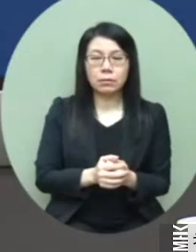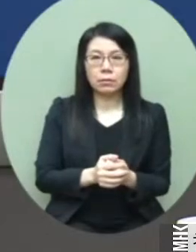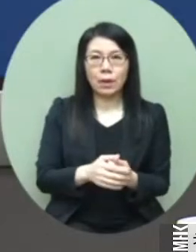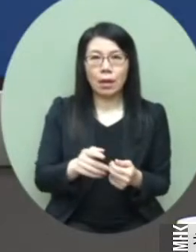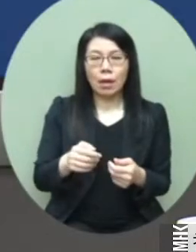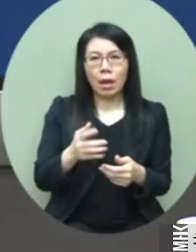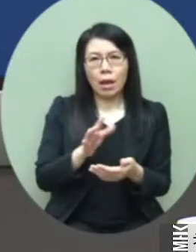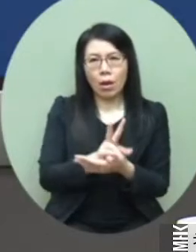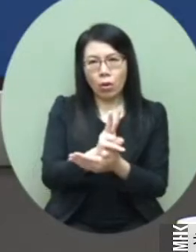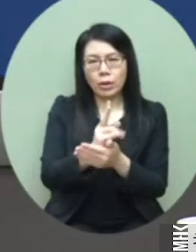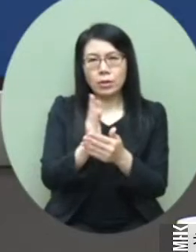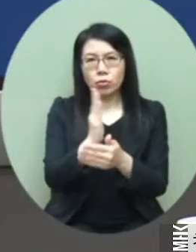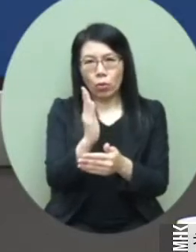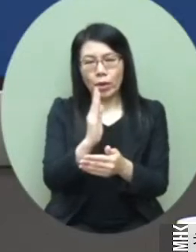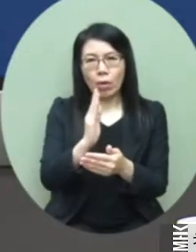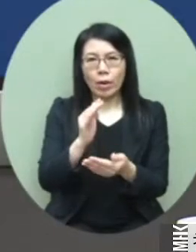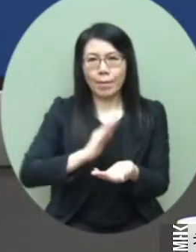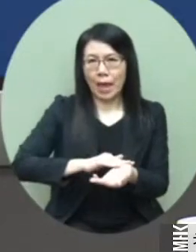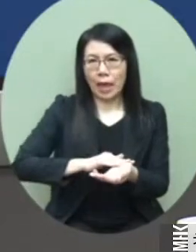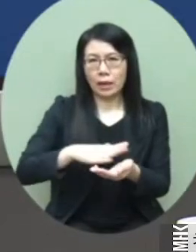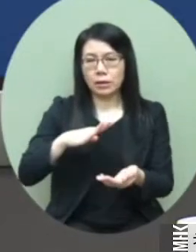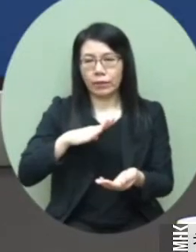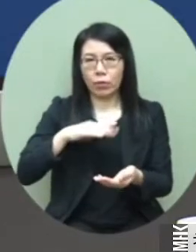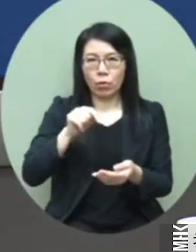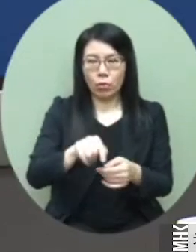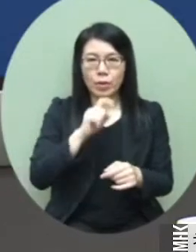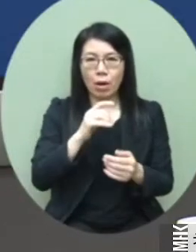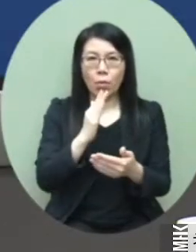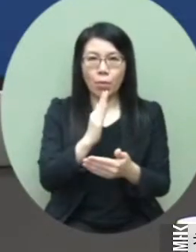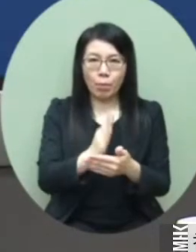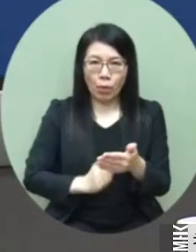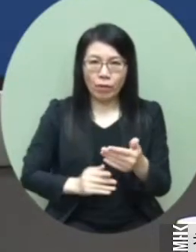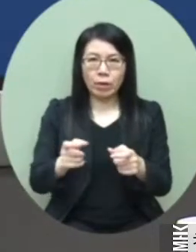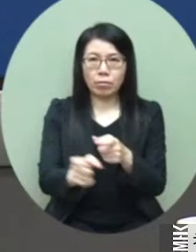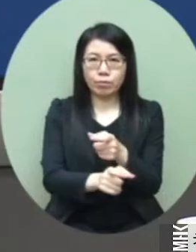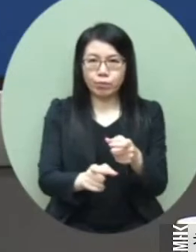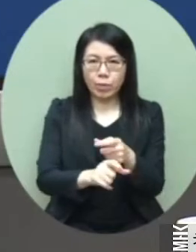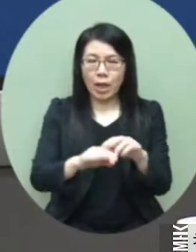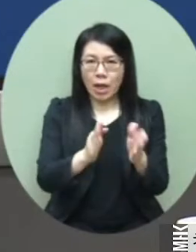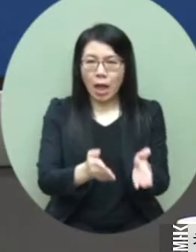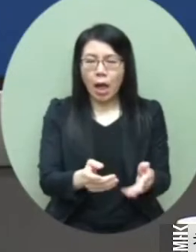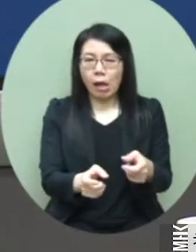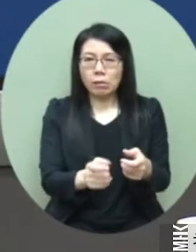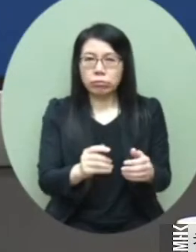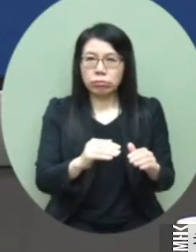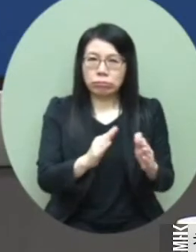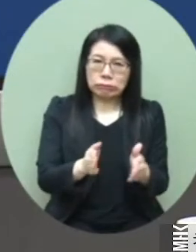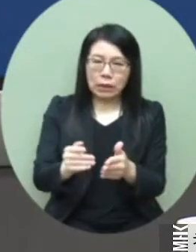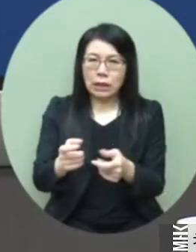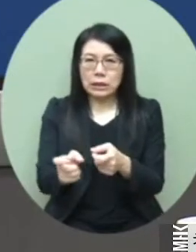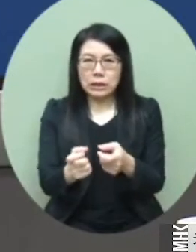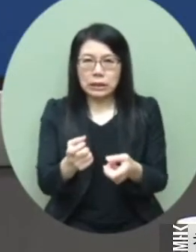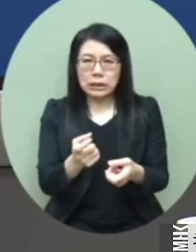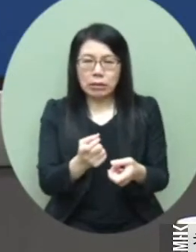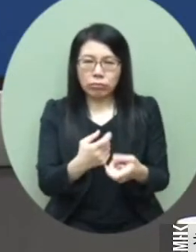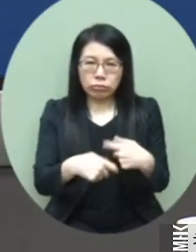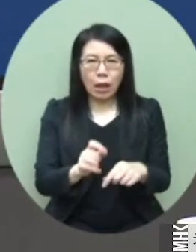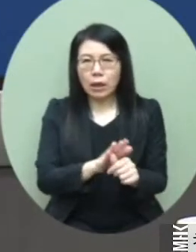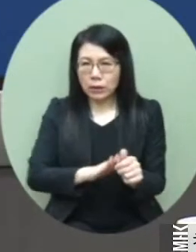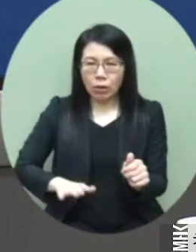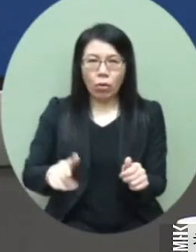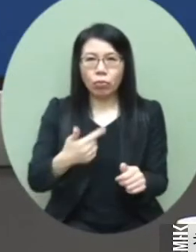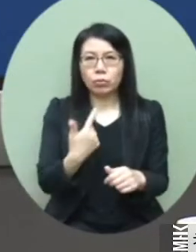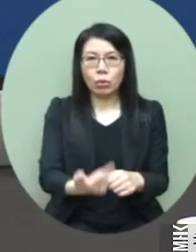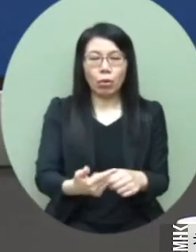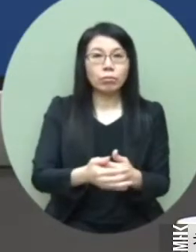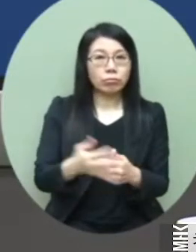the part of members of the public. In the past 2 months or so, when the epidemic was raging,